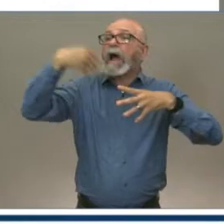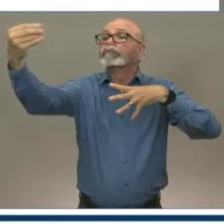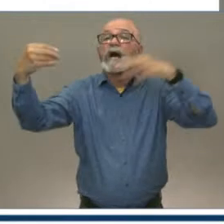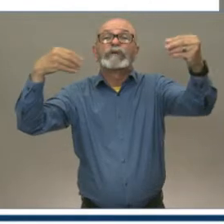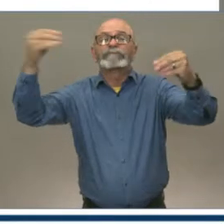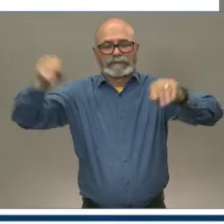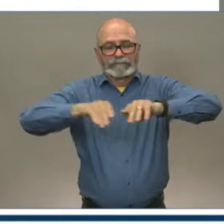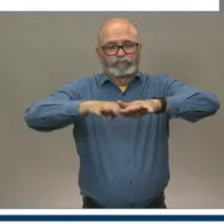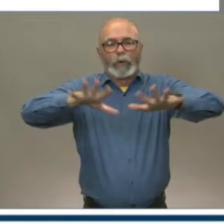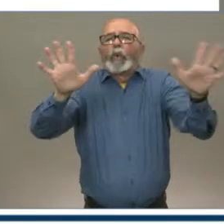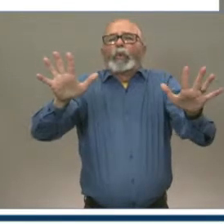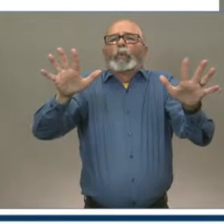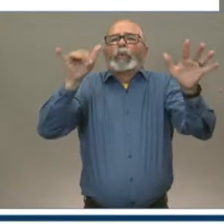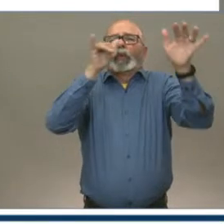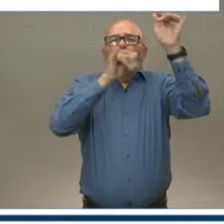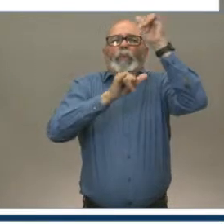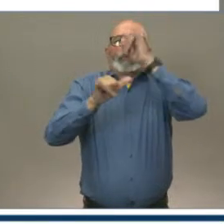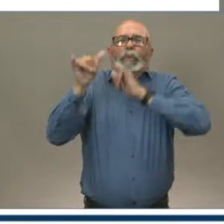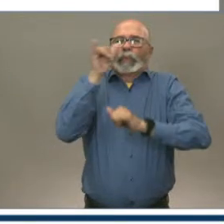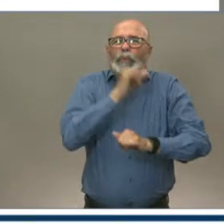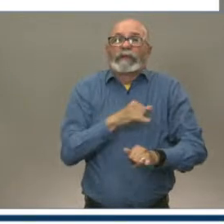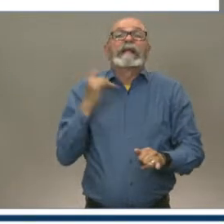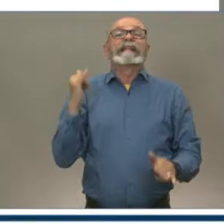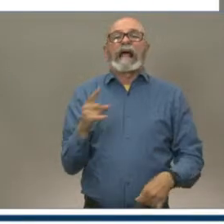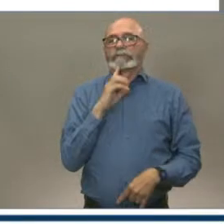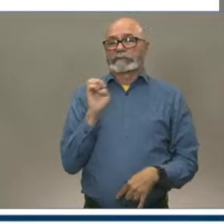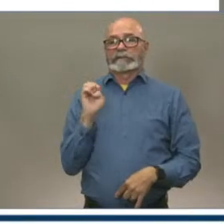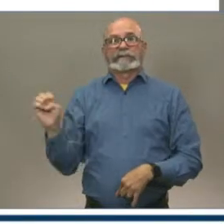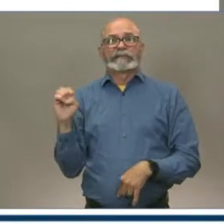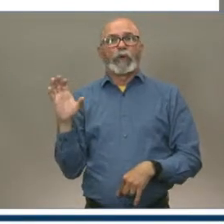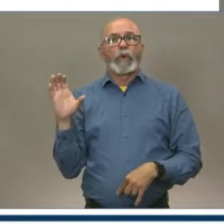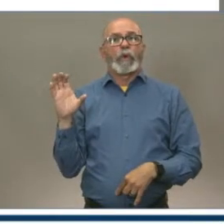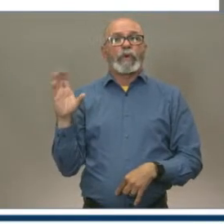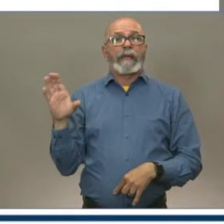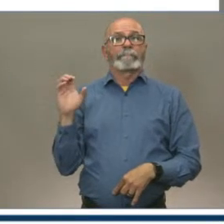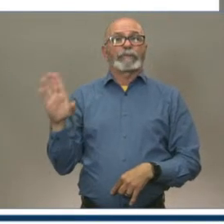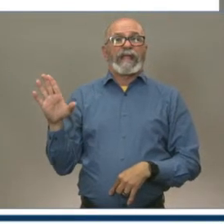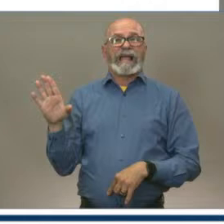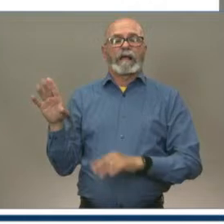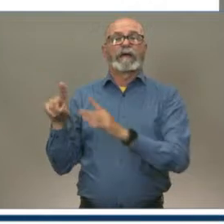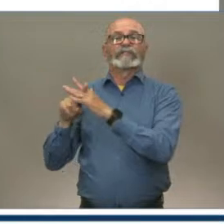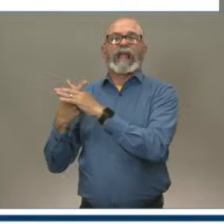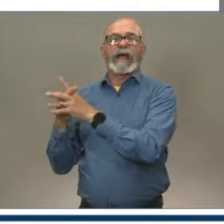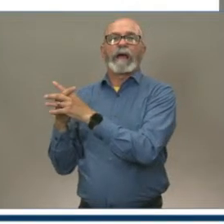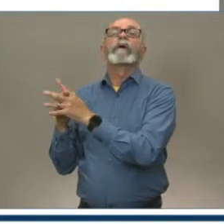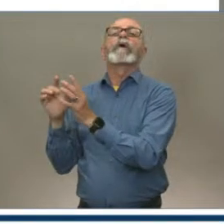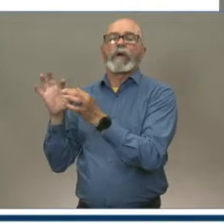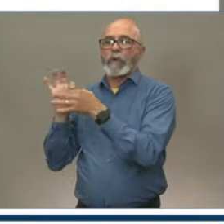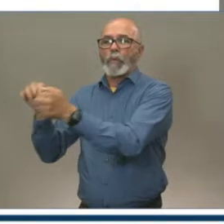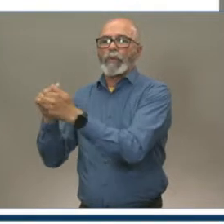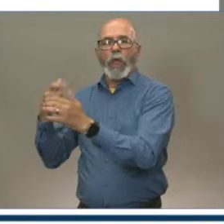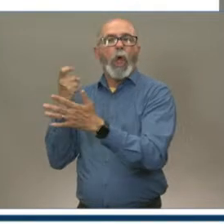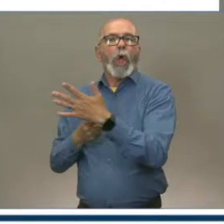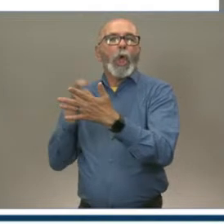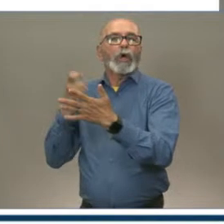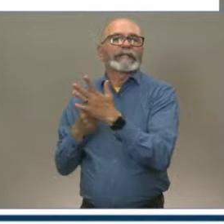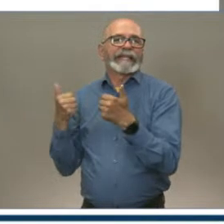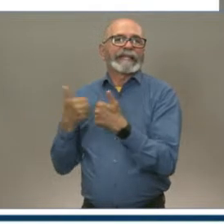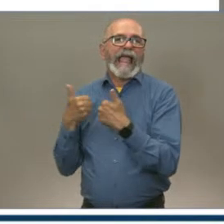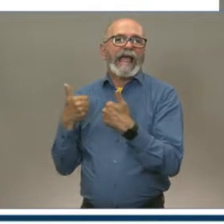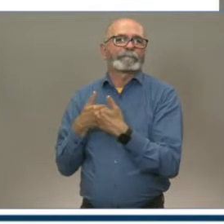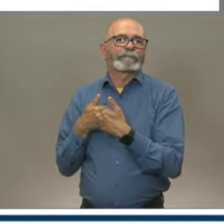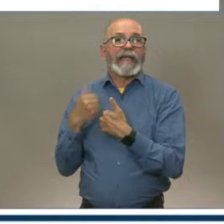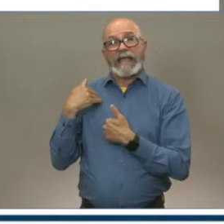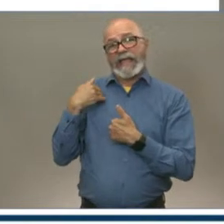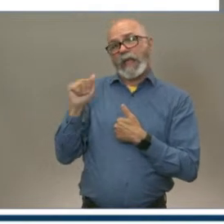watching a cluster of cases in the eastern zone in Cape Breton related to a hockey games played on April 17th and 18th in the Member